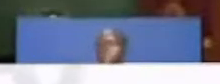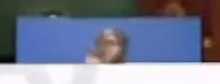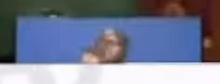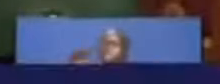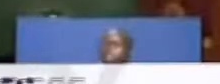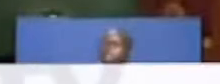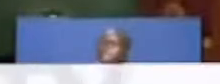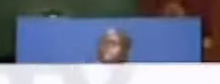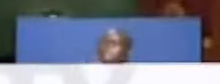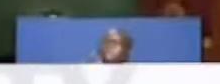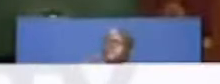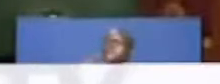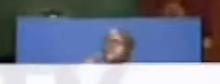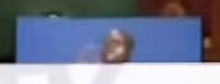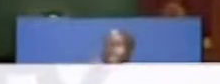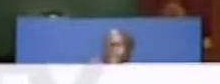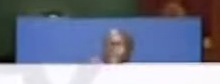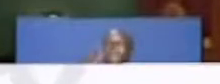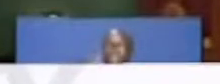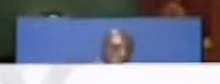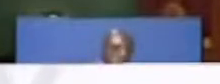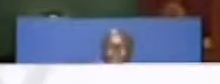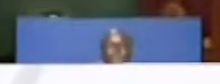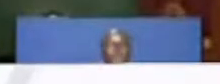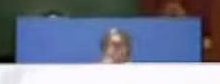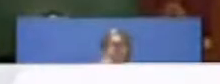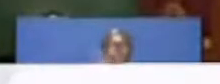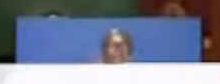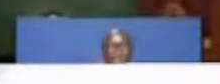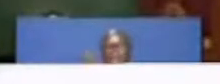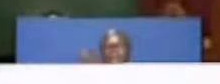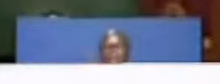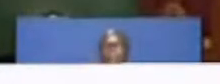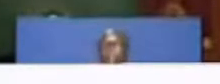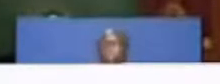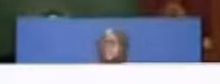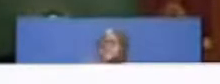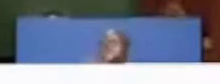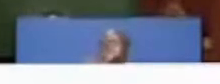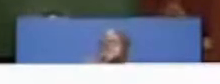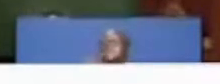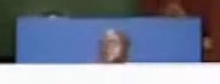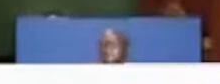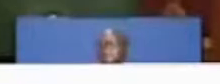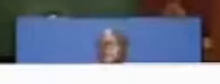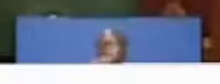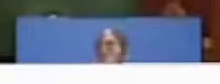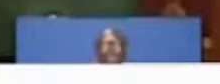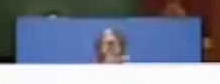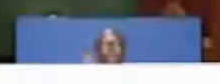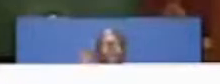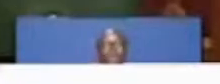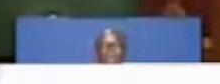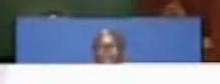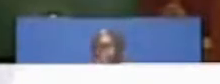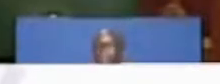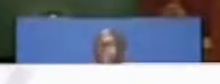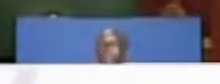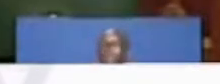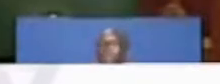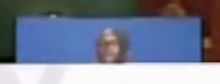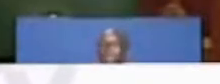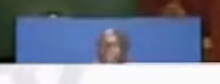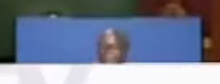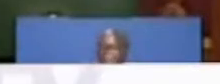4,430 hospitals had been built in Kenya, an average of 37 hospitals per year. We have built, during that